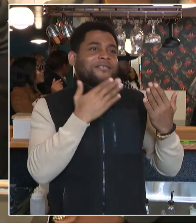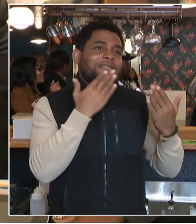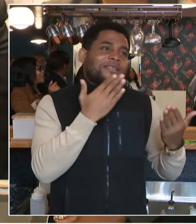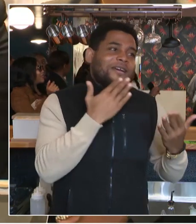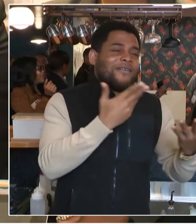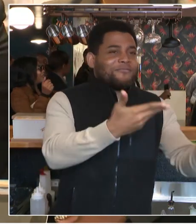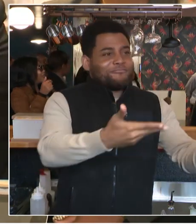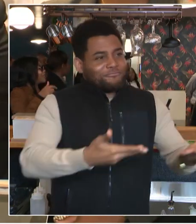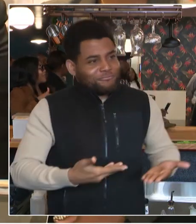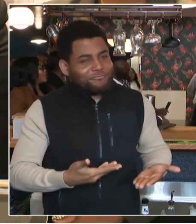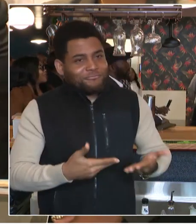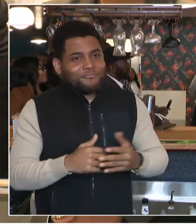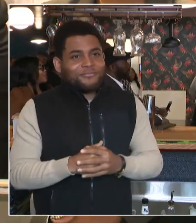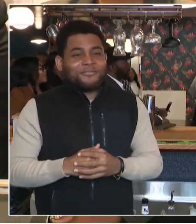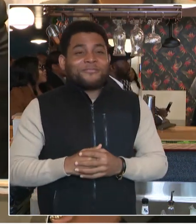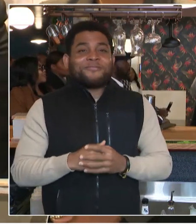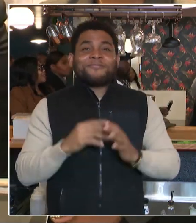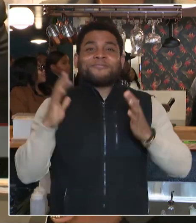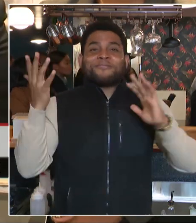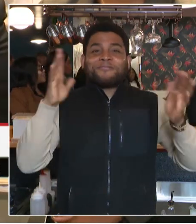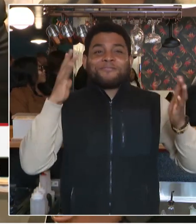We are also very